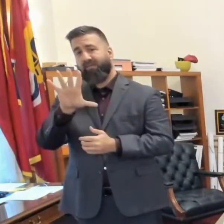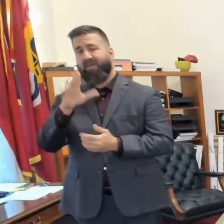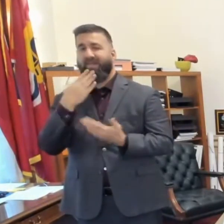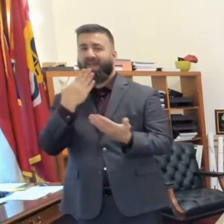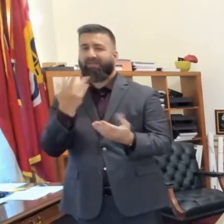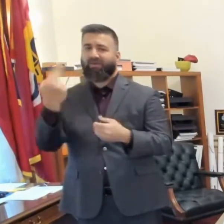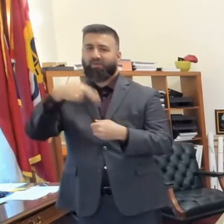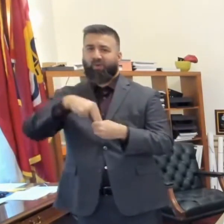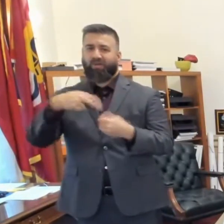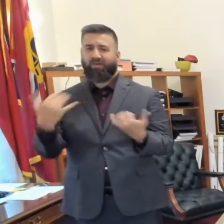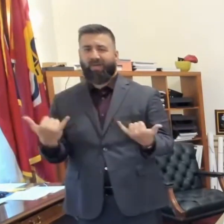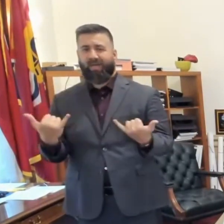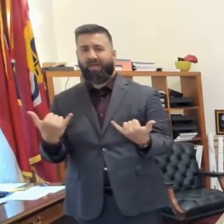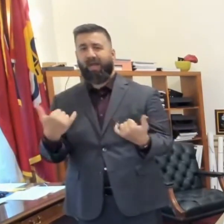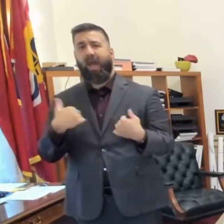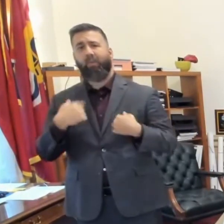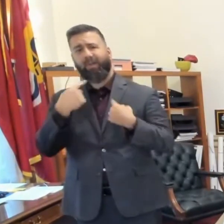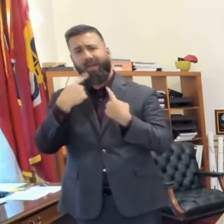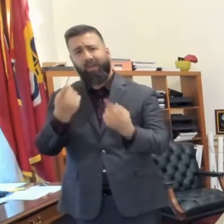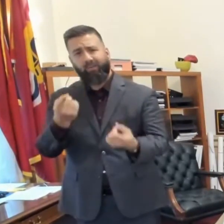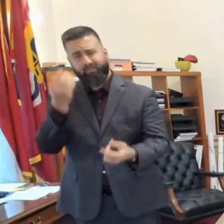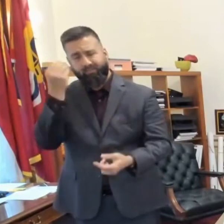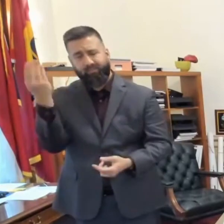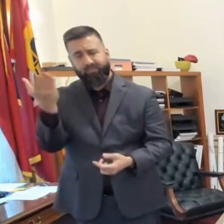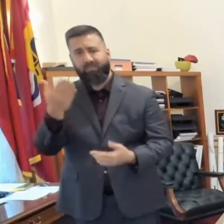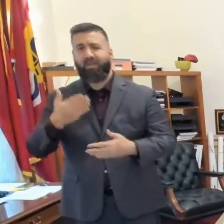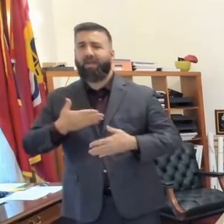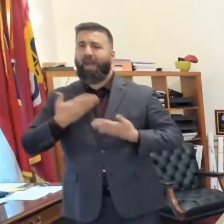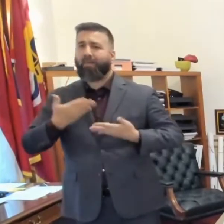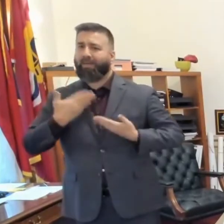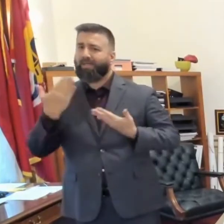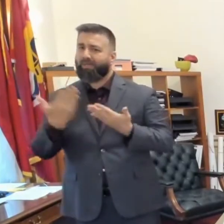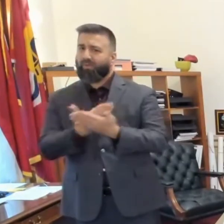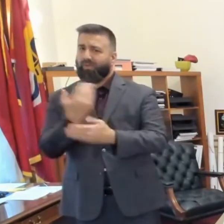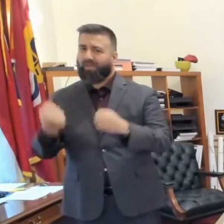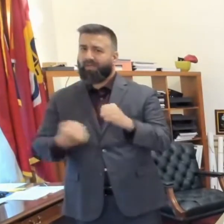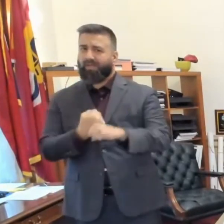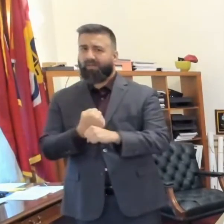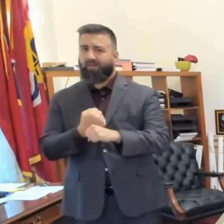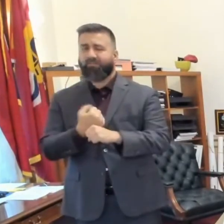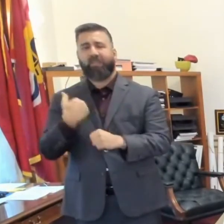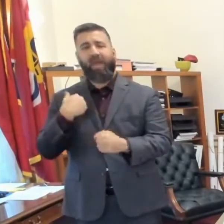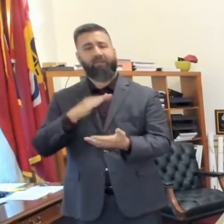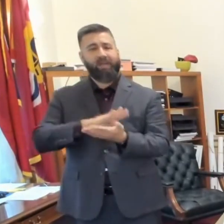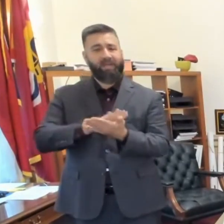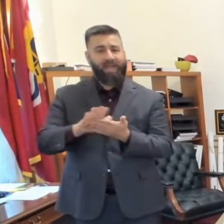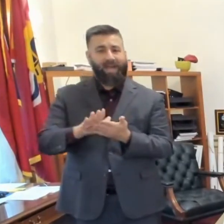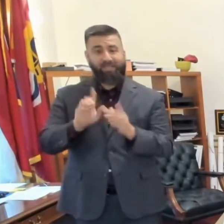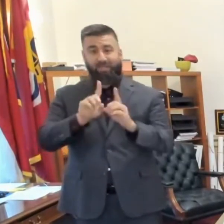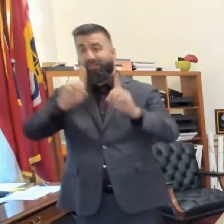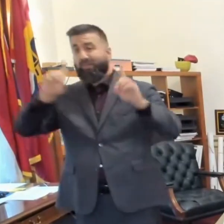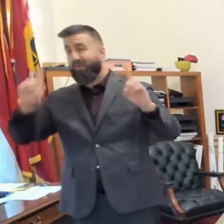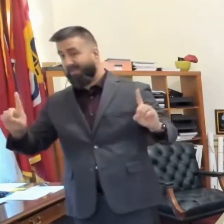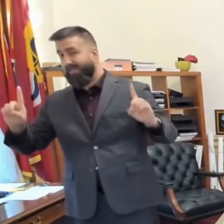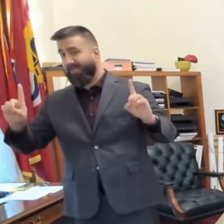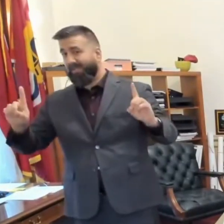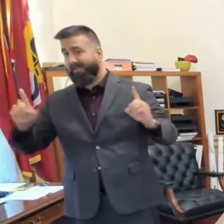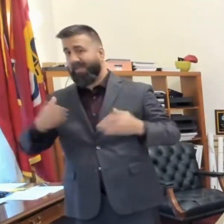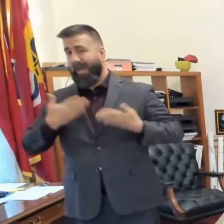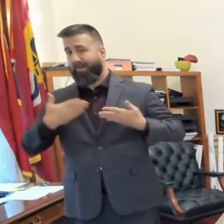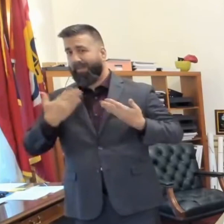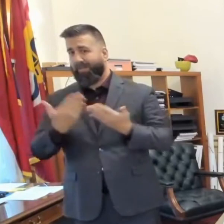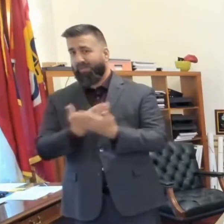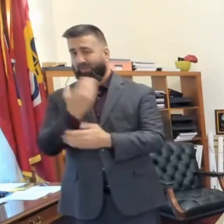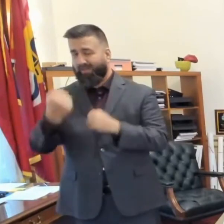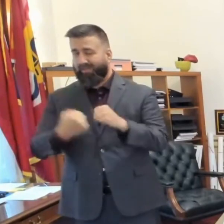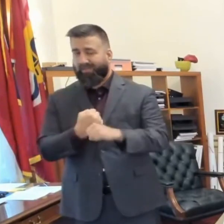being with us today. Let me just say, Happy New Year. Have a nice, socially distanced Happy New Year. I,